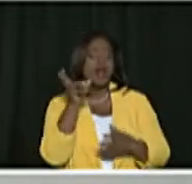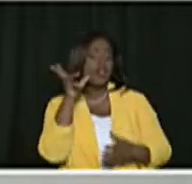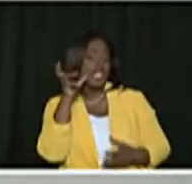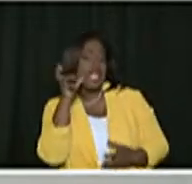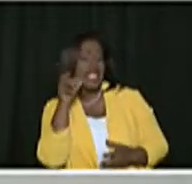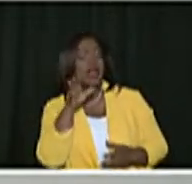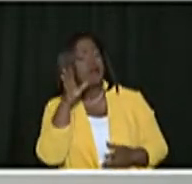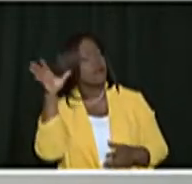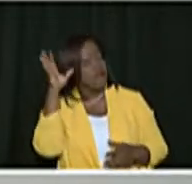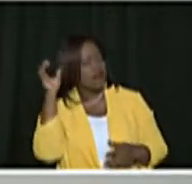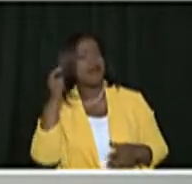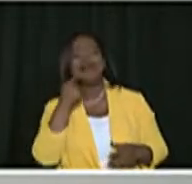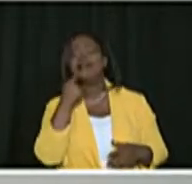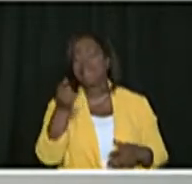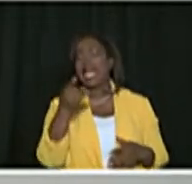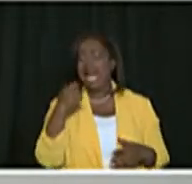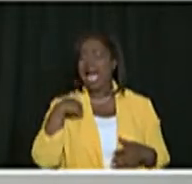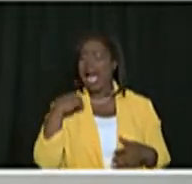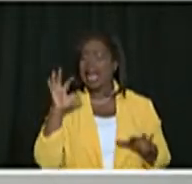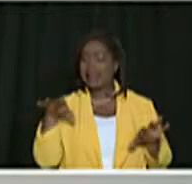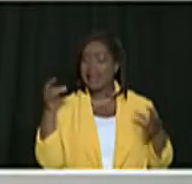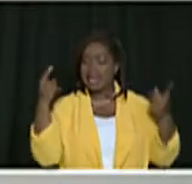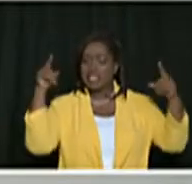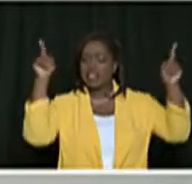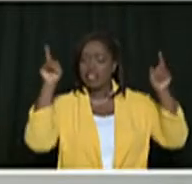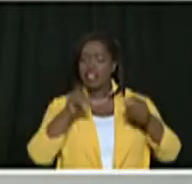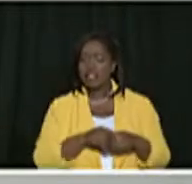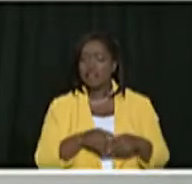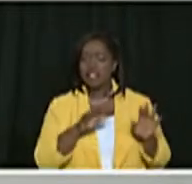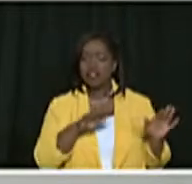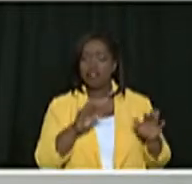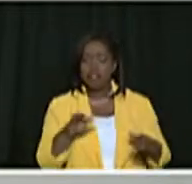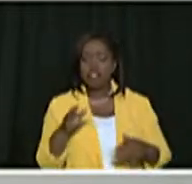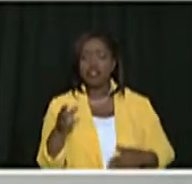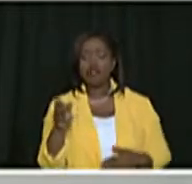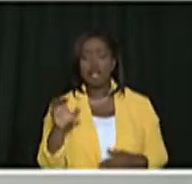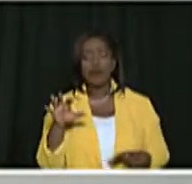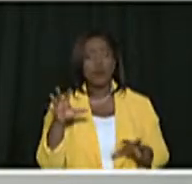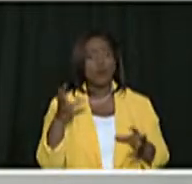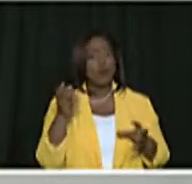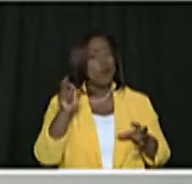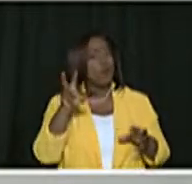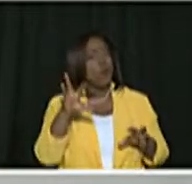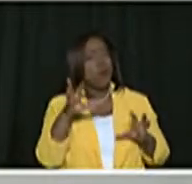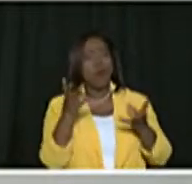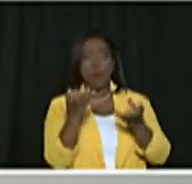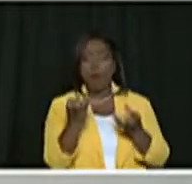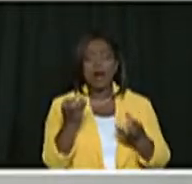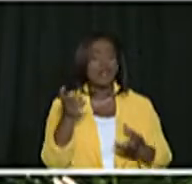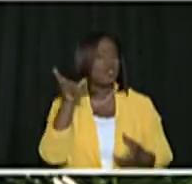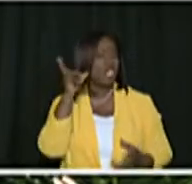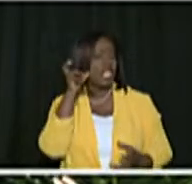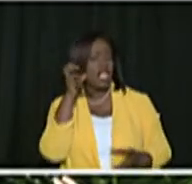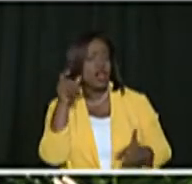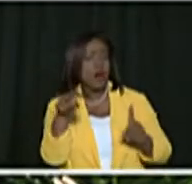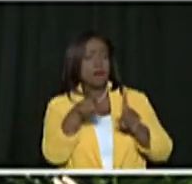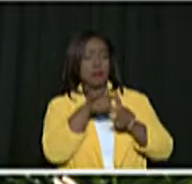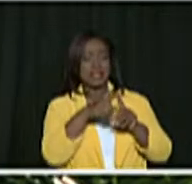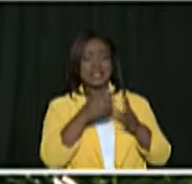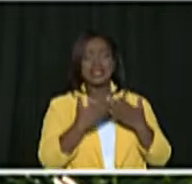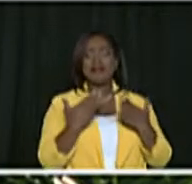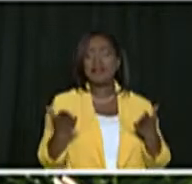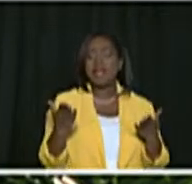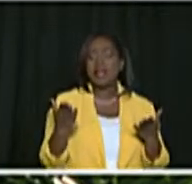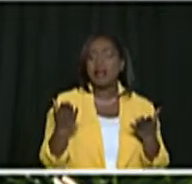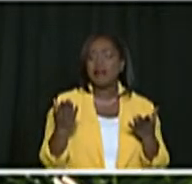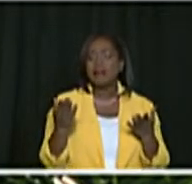right? And anything like that. They want all of that. So we need to hear what are the reasons behind why they're running away. There has to be a reason.